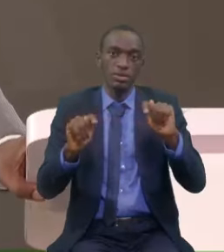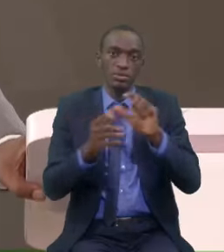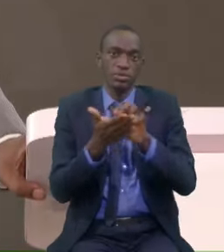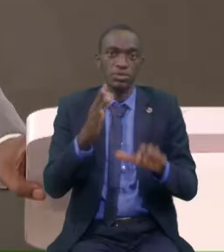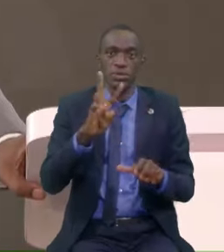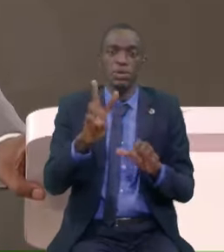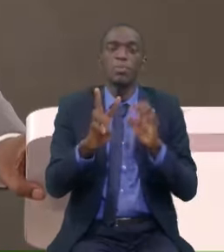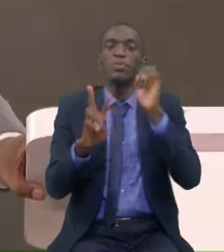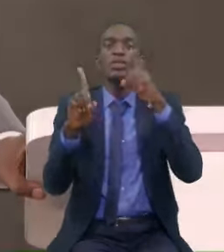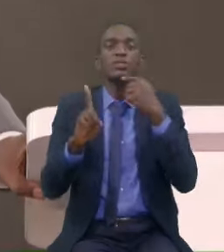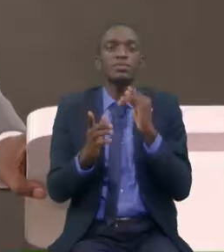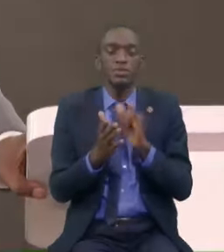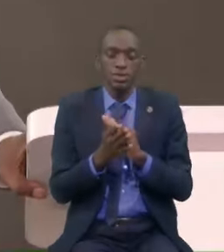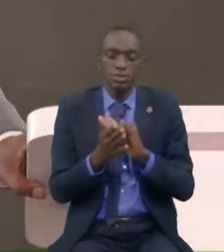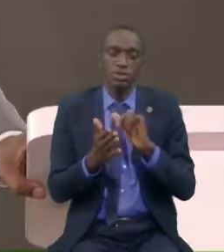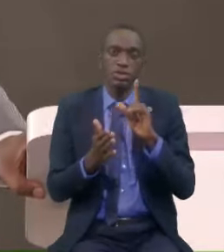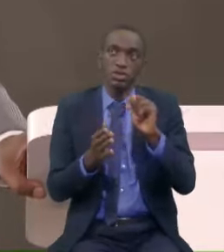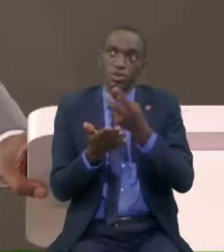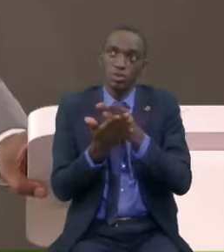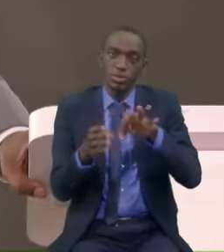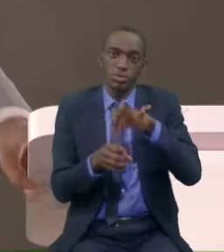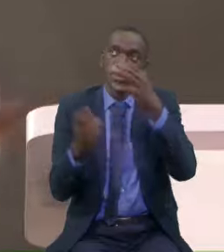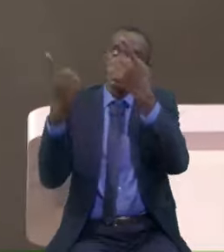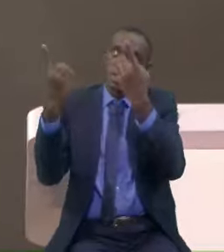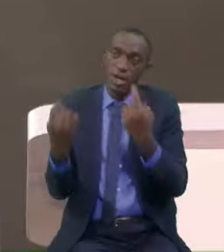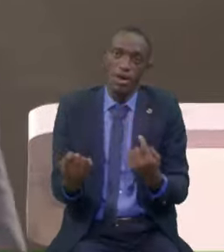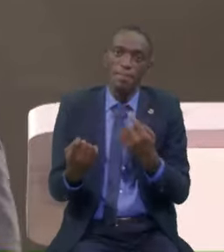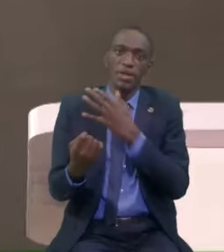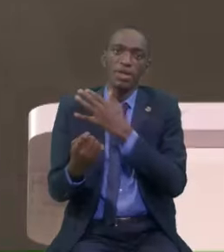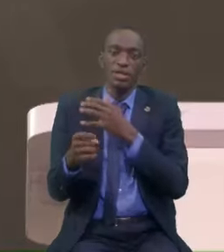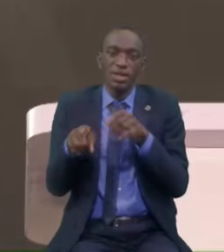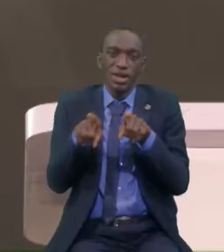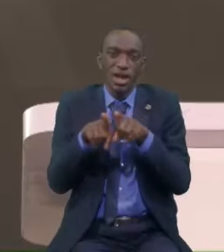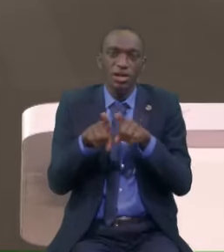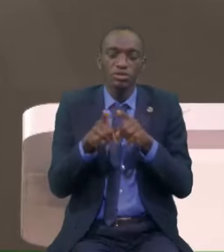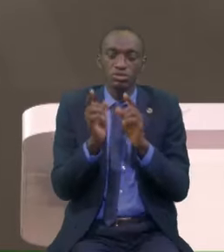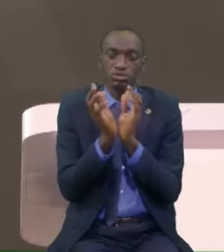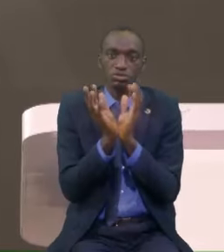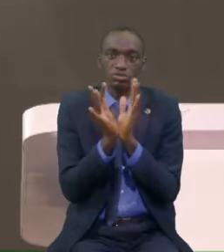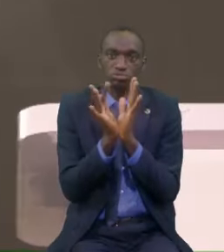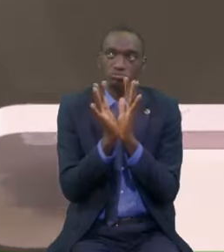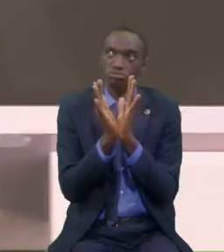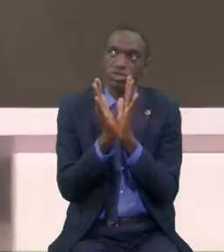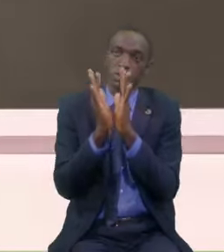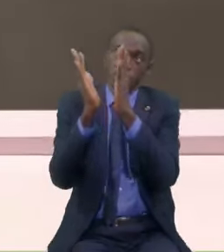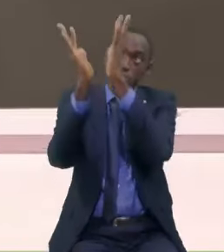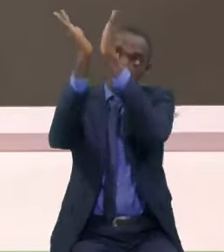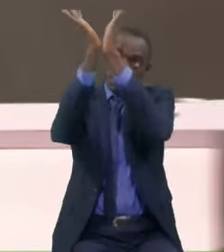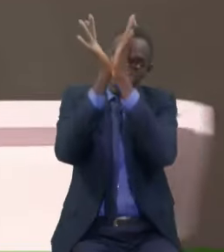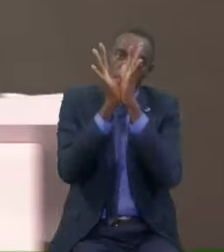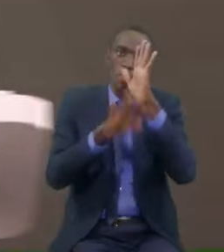like as of fire came upon them. The fire must burn. And look at